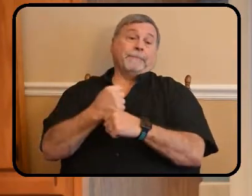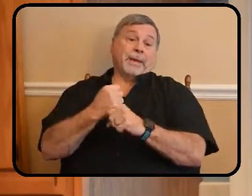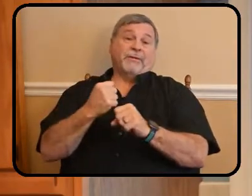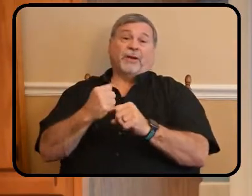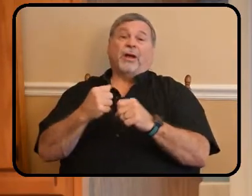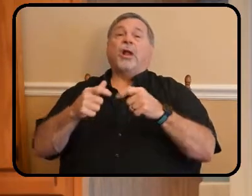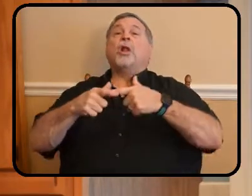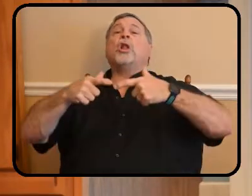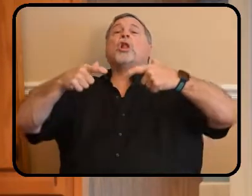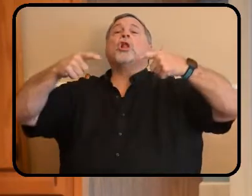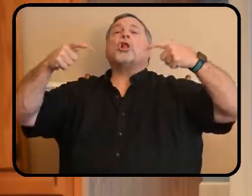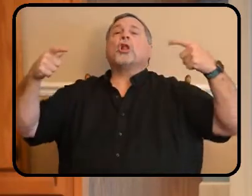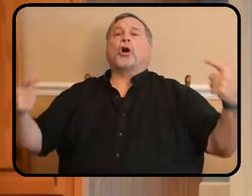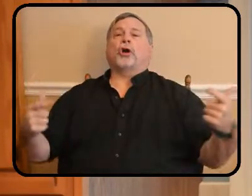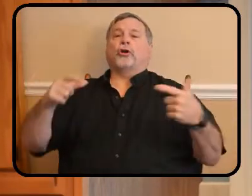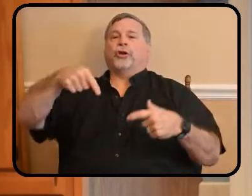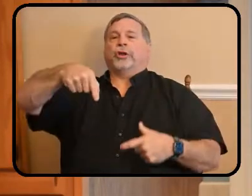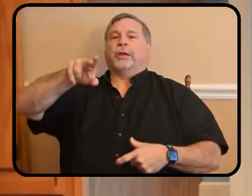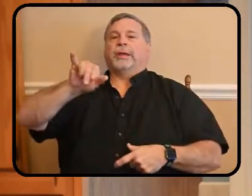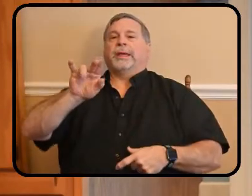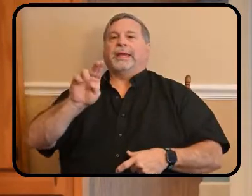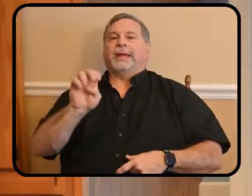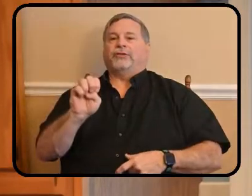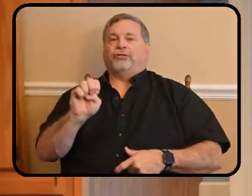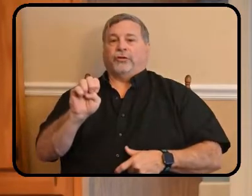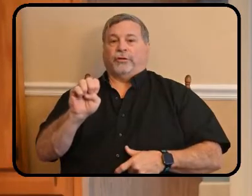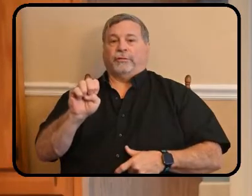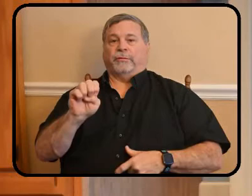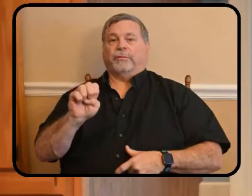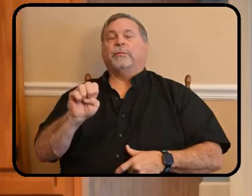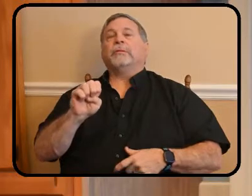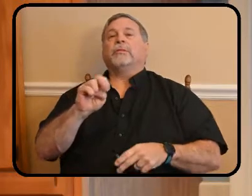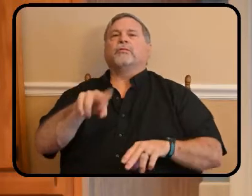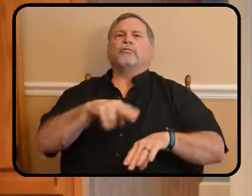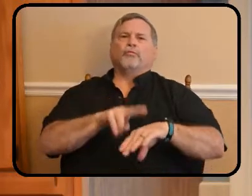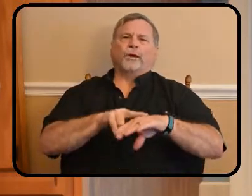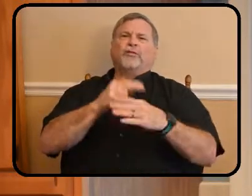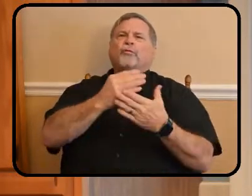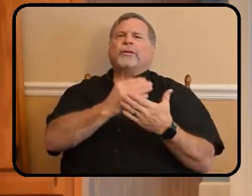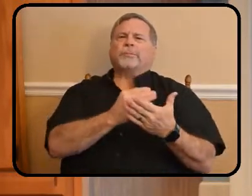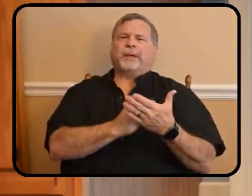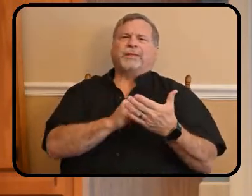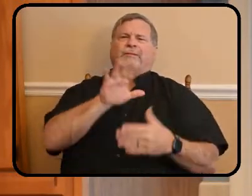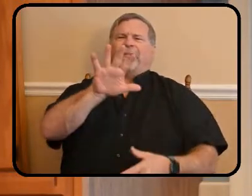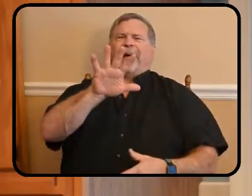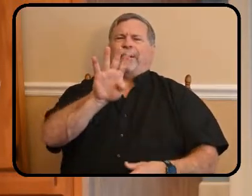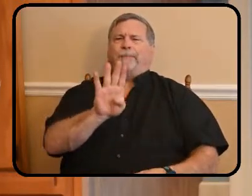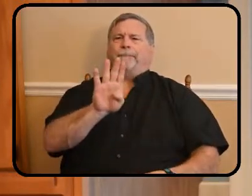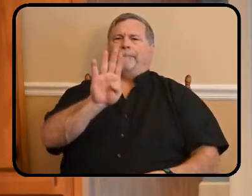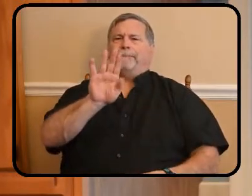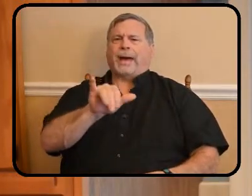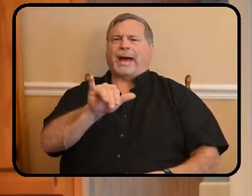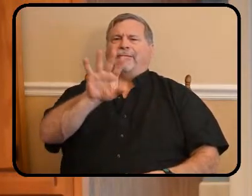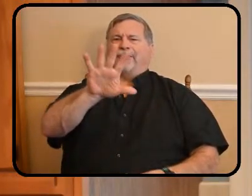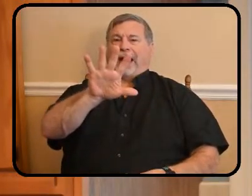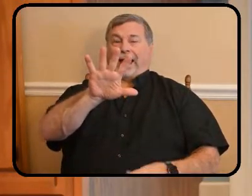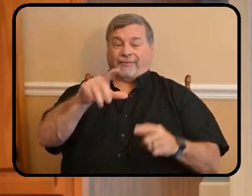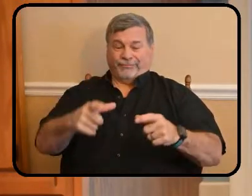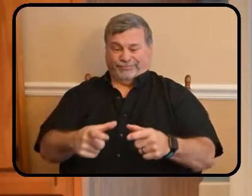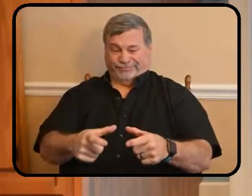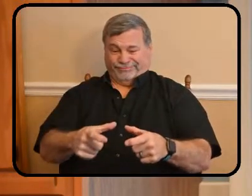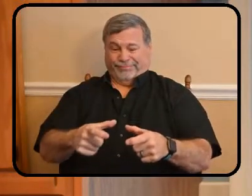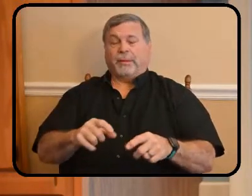the original recipe is like a 5x5 little tureen. Well, we're making a big one in a cast